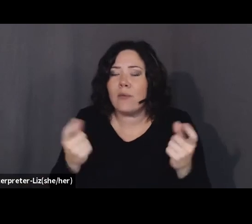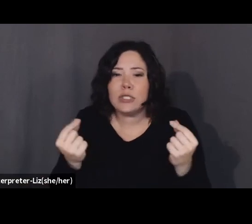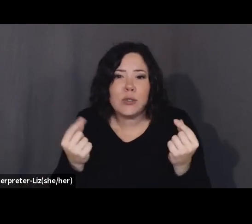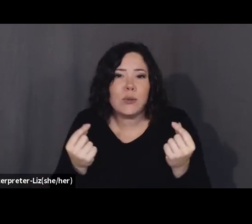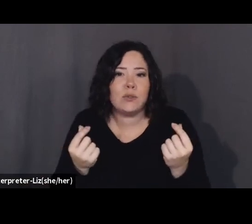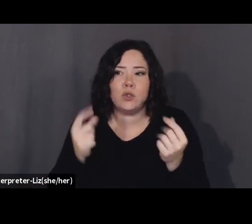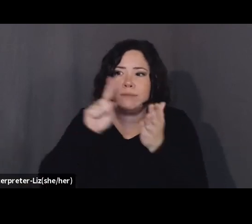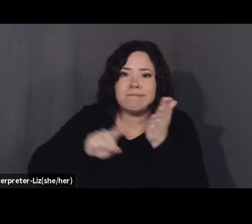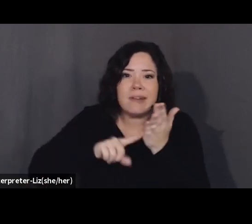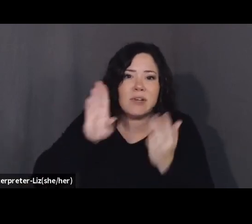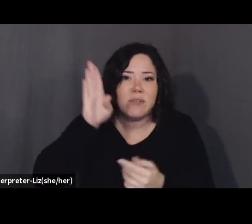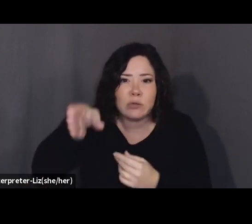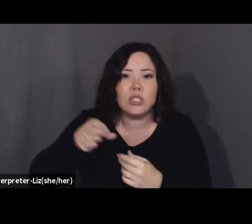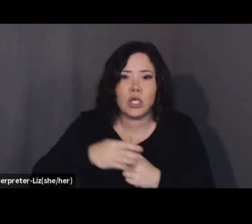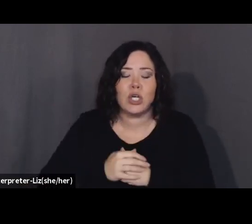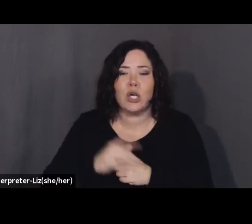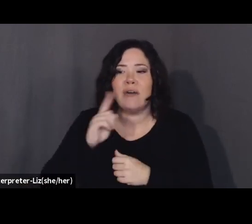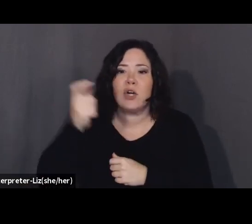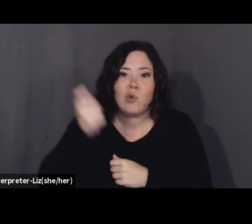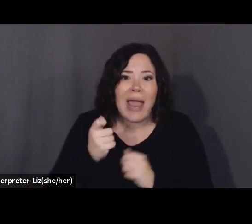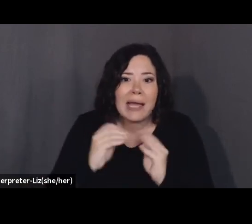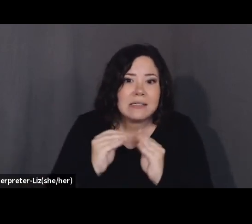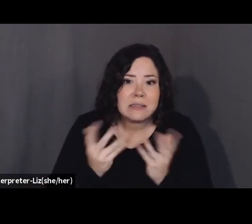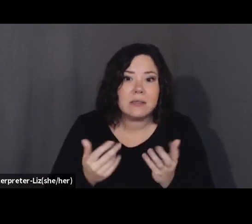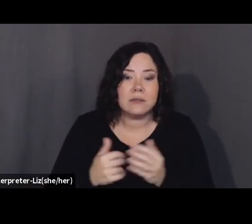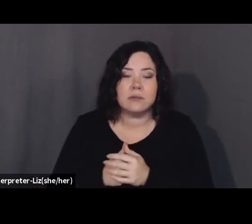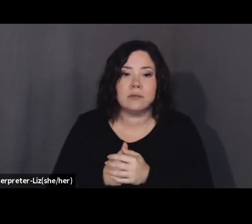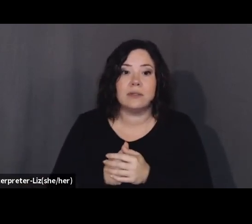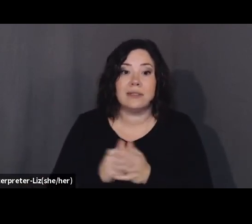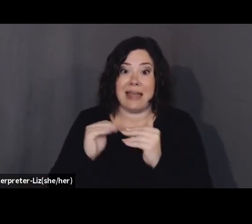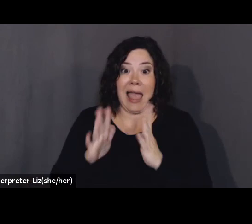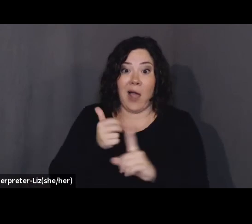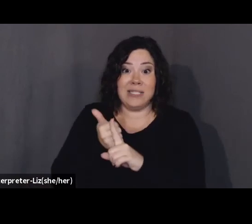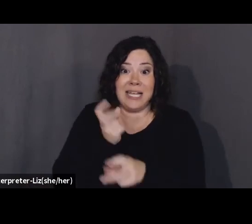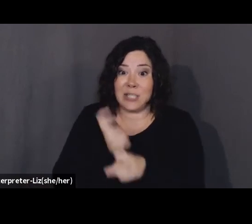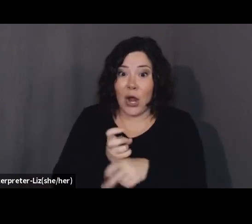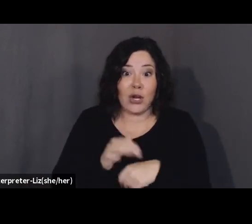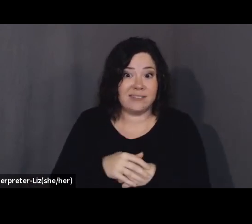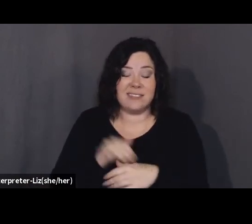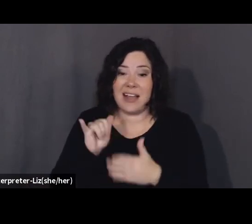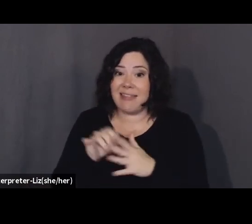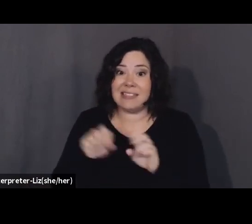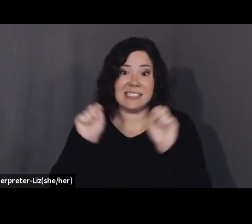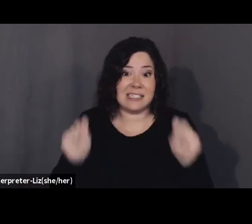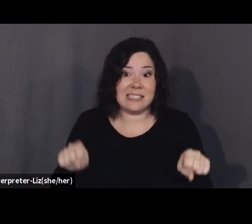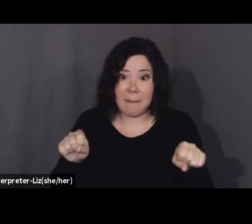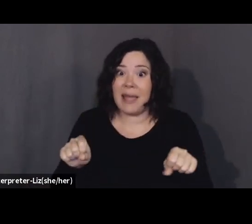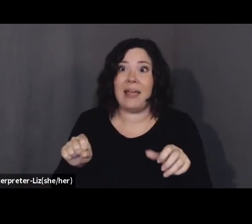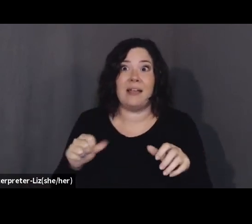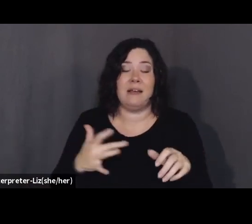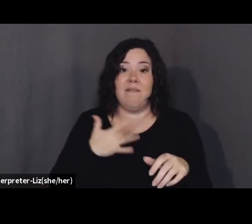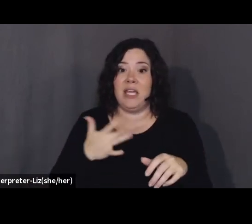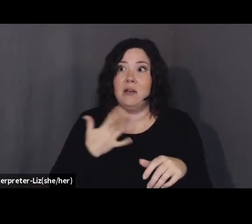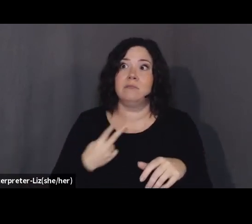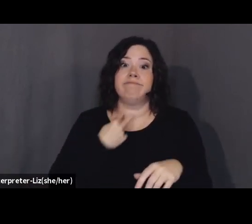the future for future grants. Housing is really hard. It's a systemic and feels like an intractable issue